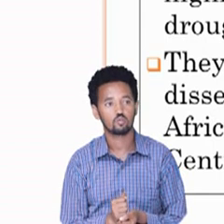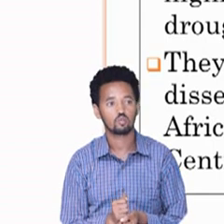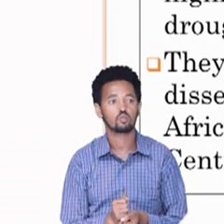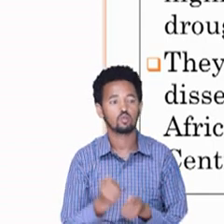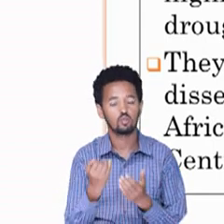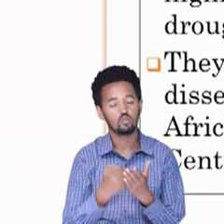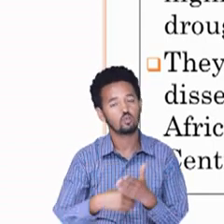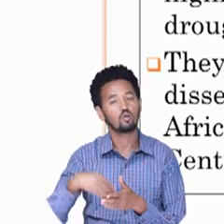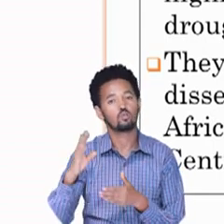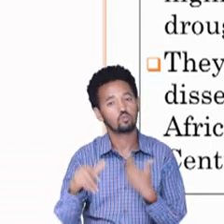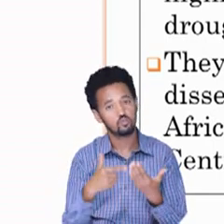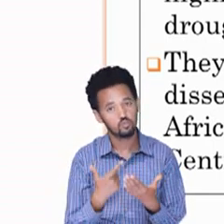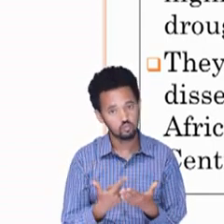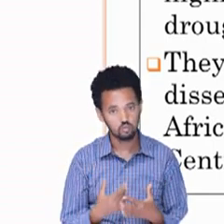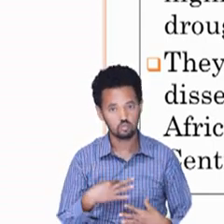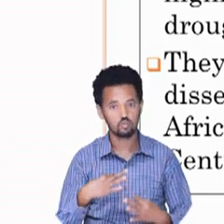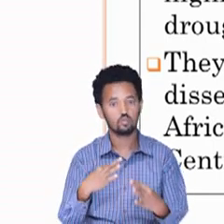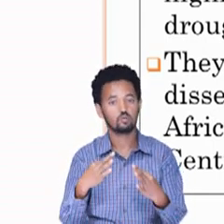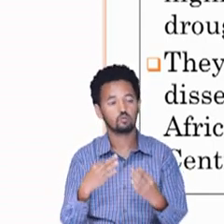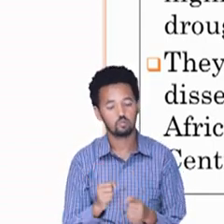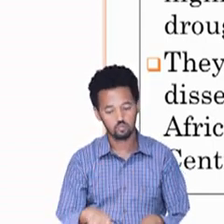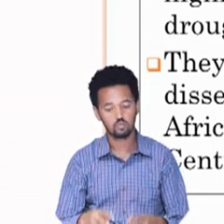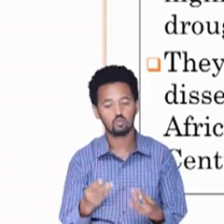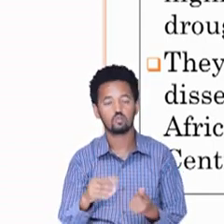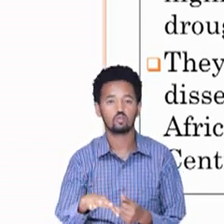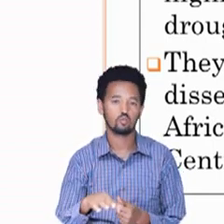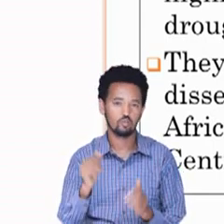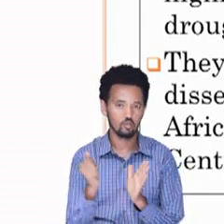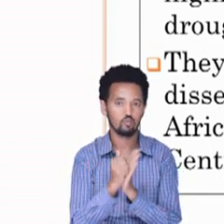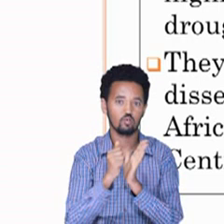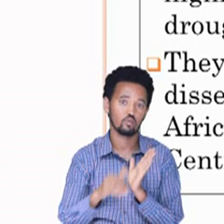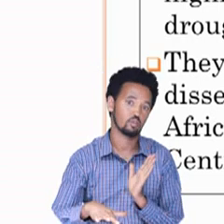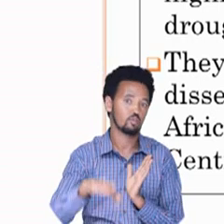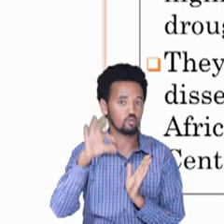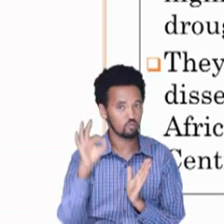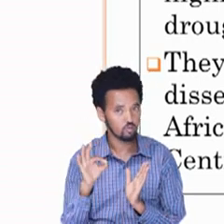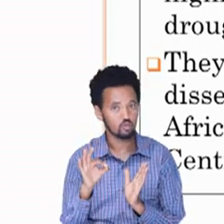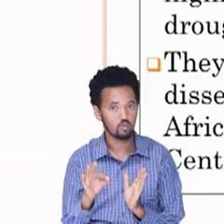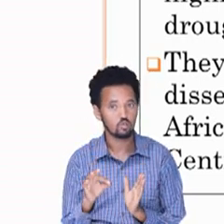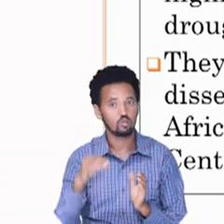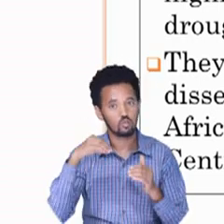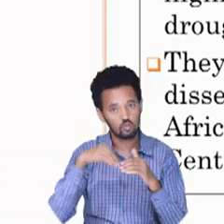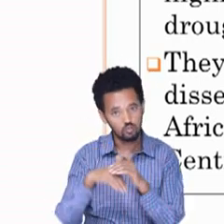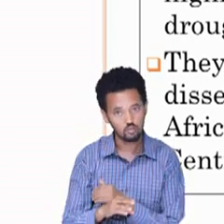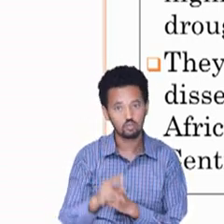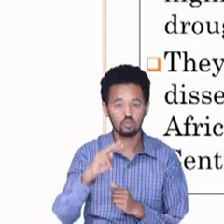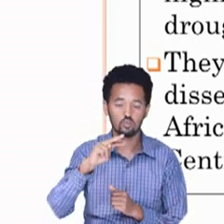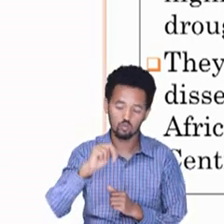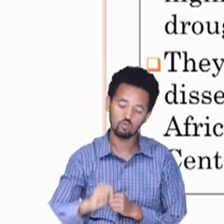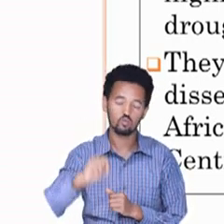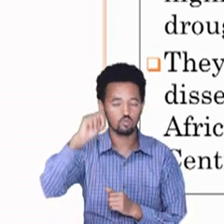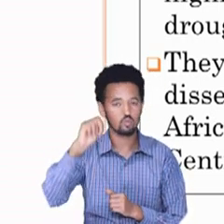drought. This type of soil are found strongly in uplands of North